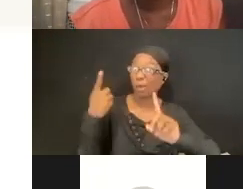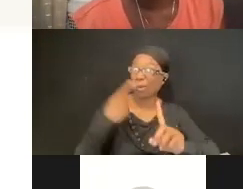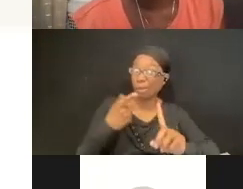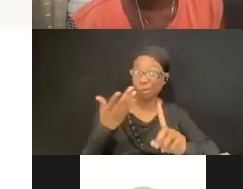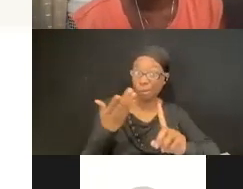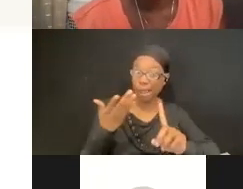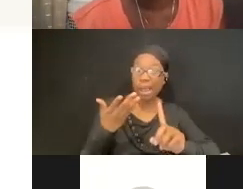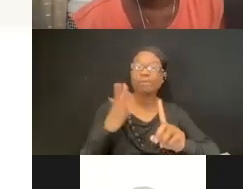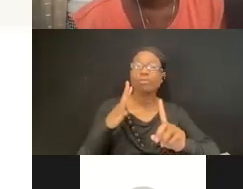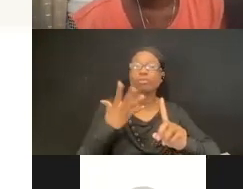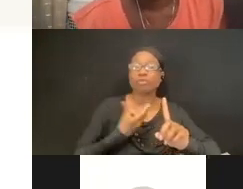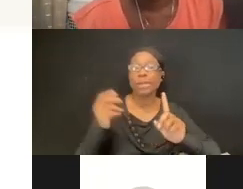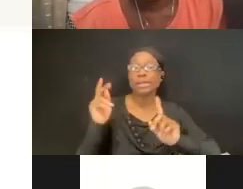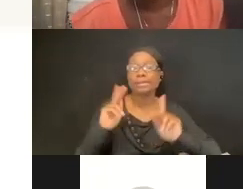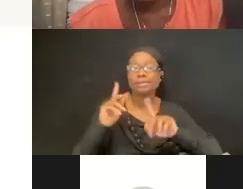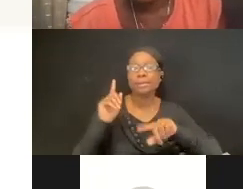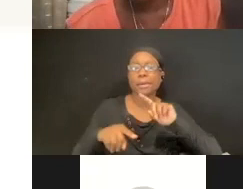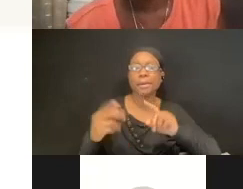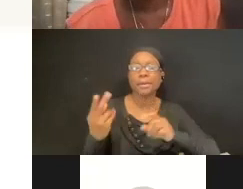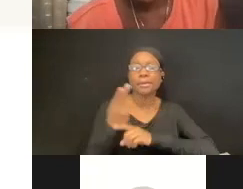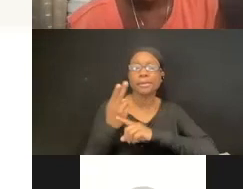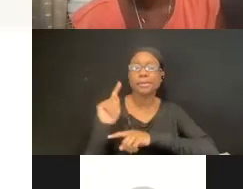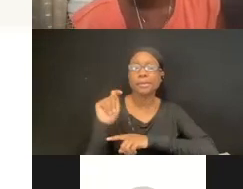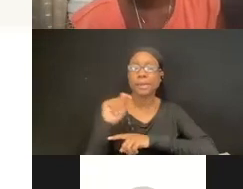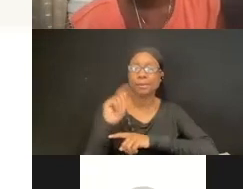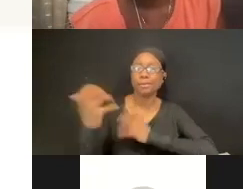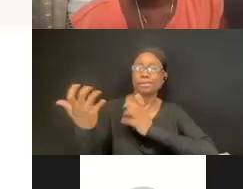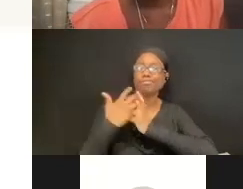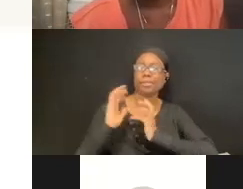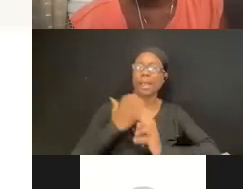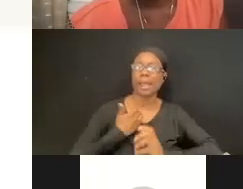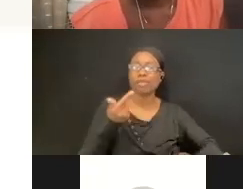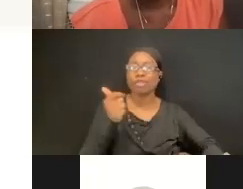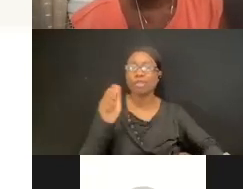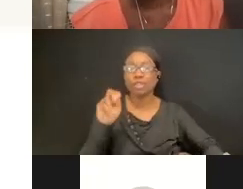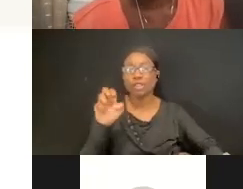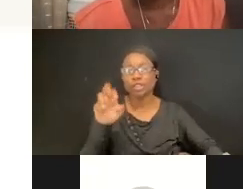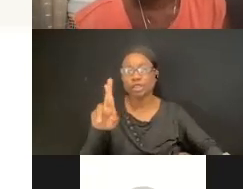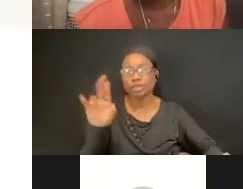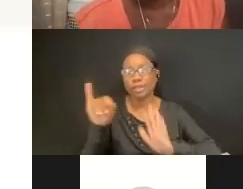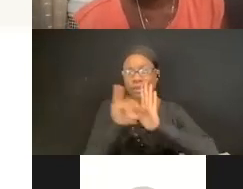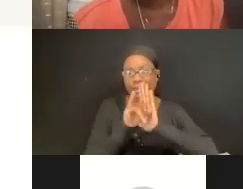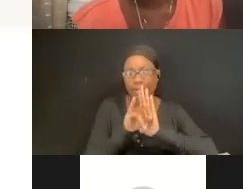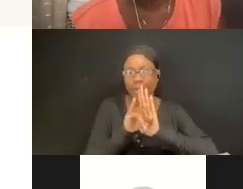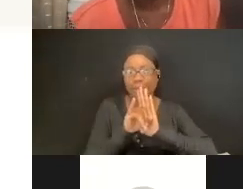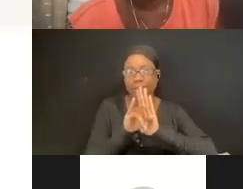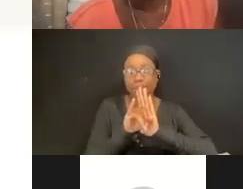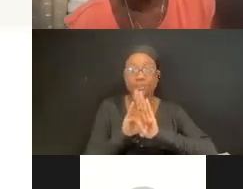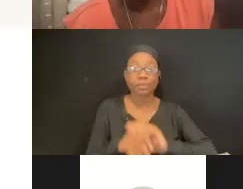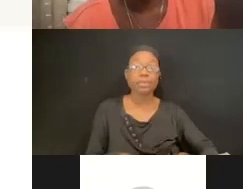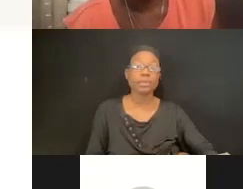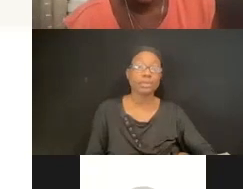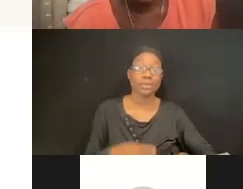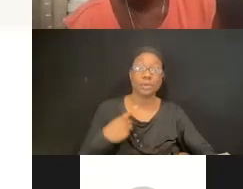use the bathroom that is associated with our gender identity. And we are supposed to use